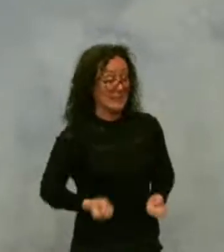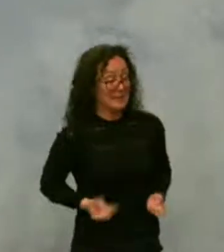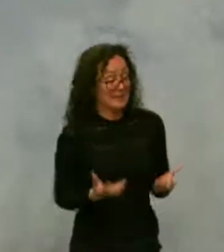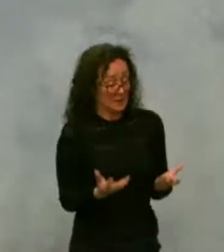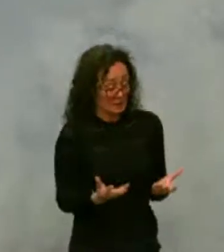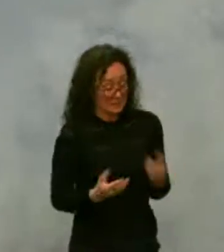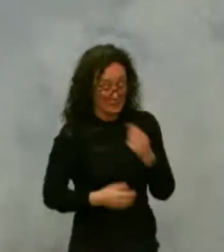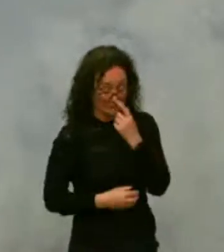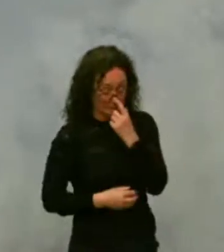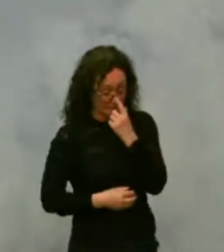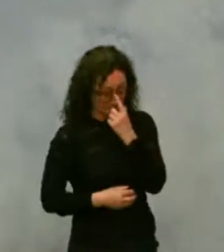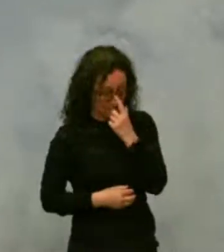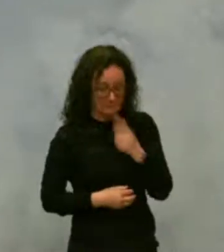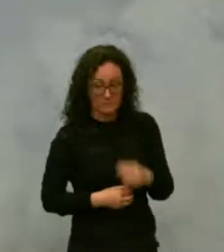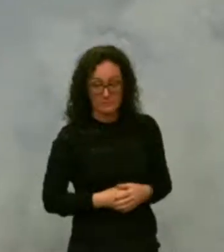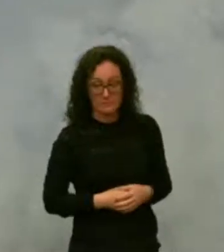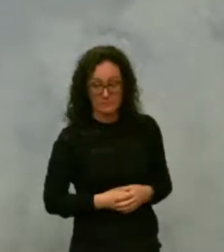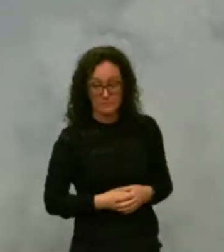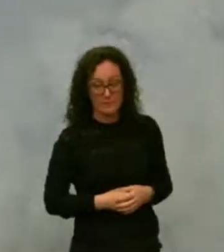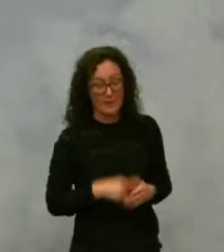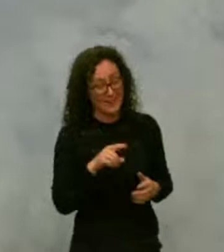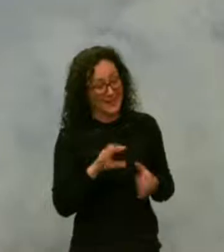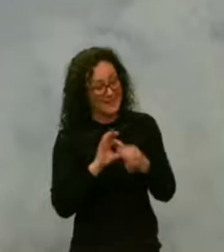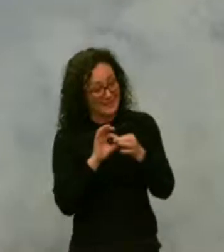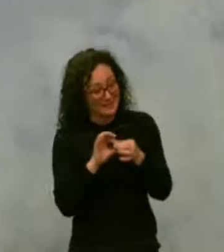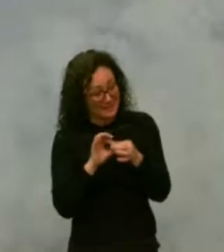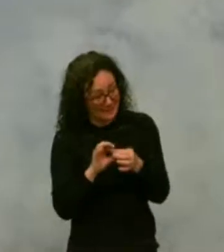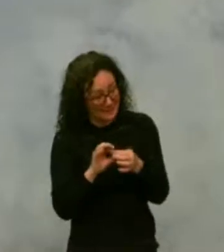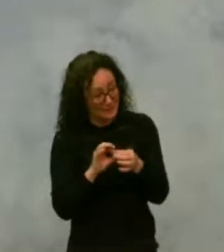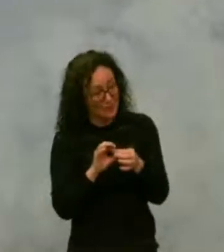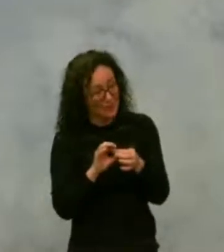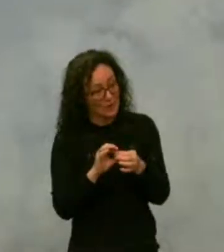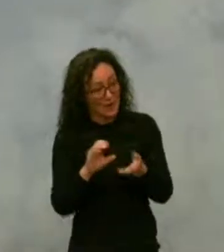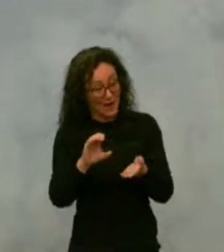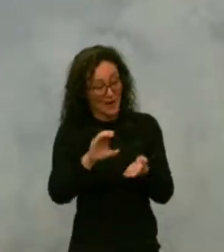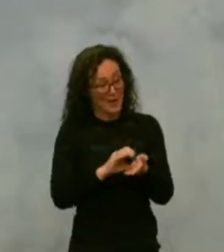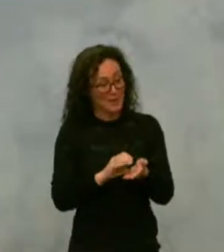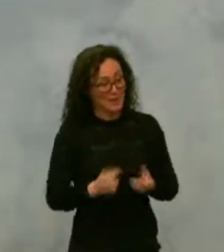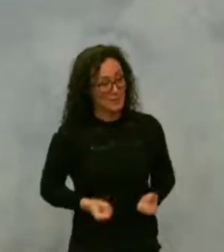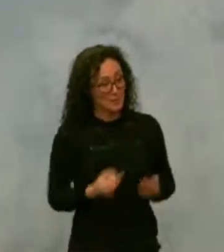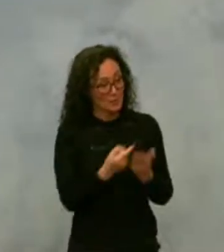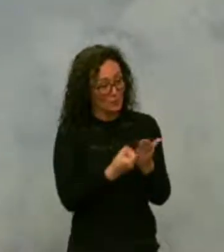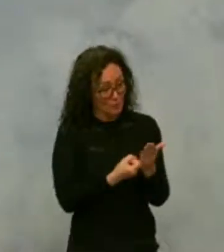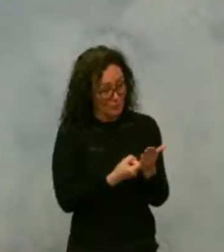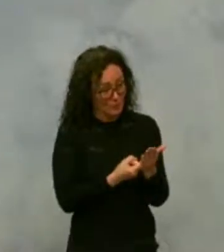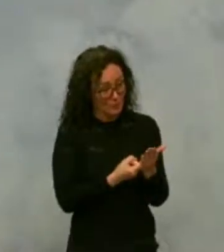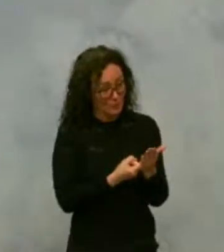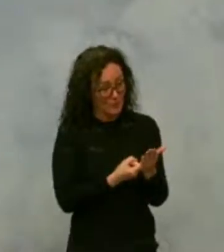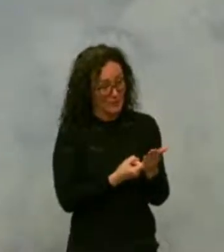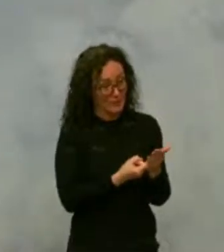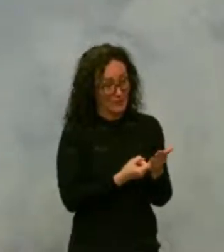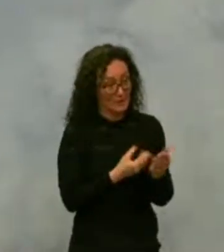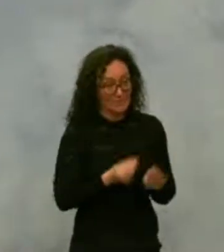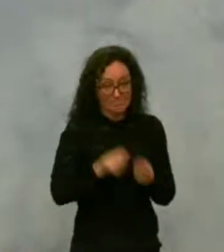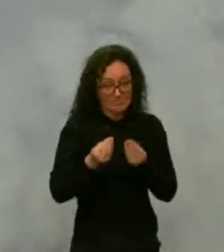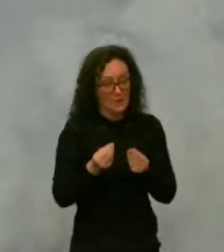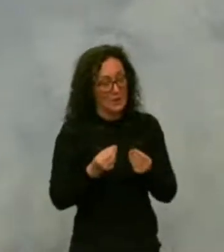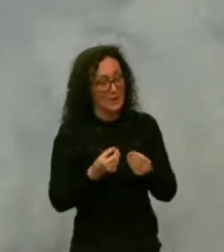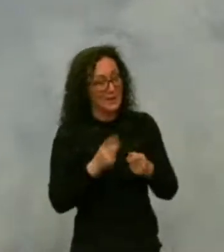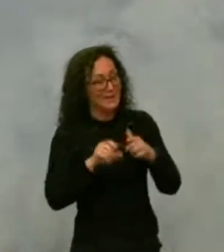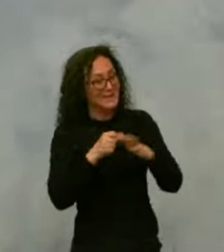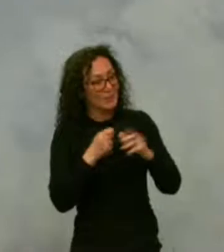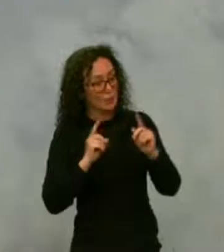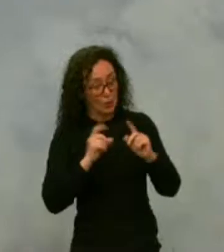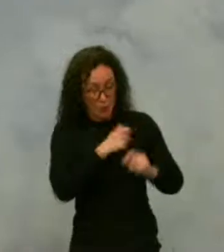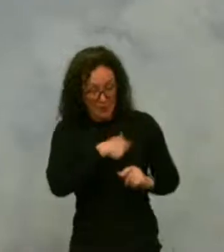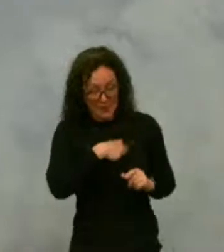we report there that this is very much linked to the capital expenditure reports that's made to the Executive Committee every period, and we report on